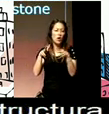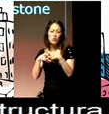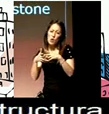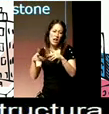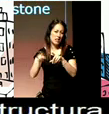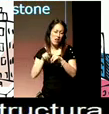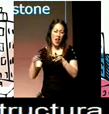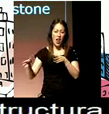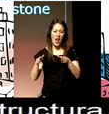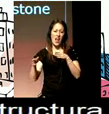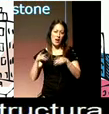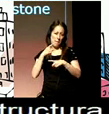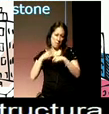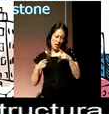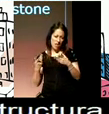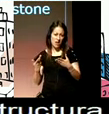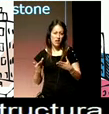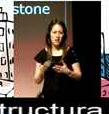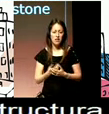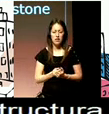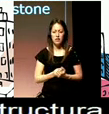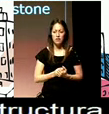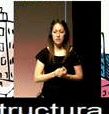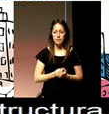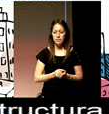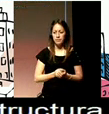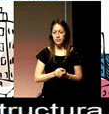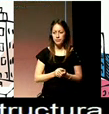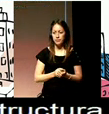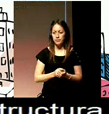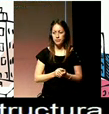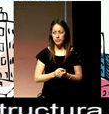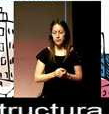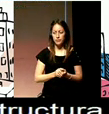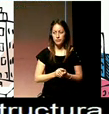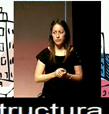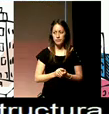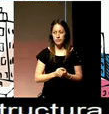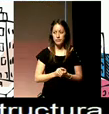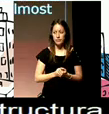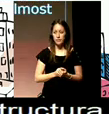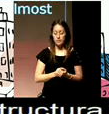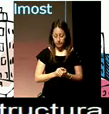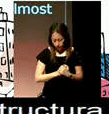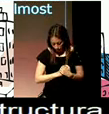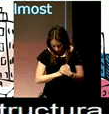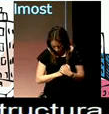Unfortunately, not many of the houses, because almost the whole city was burnt down in